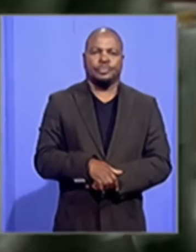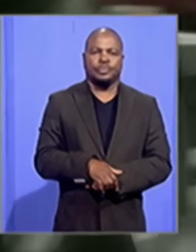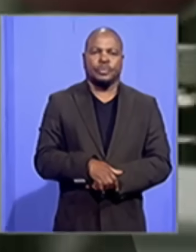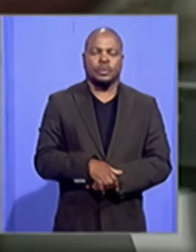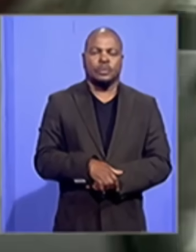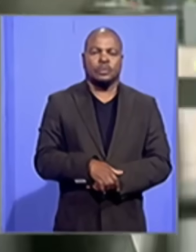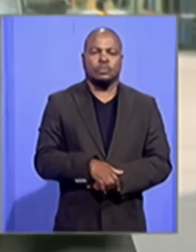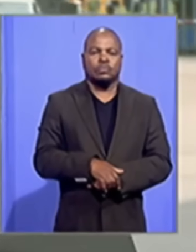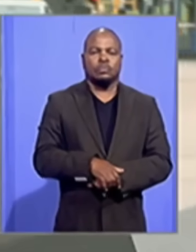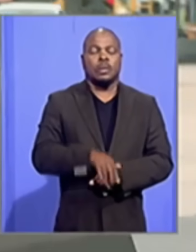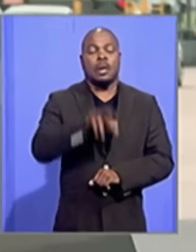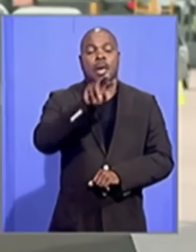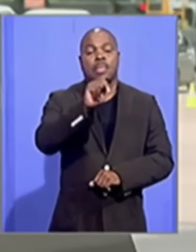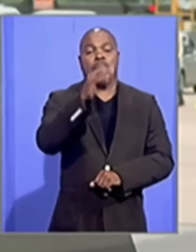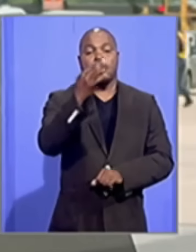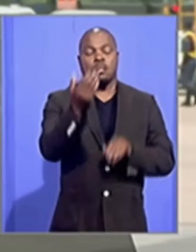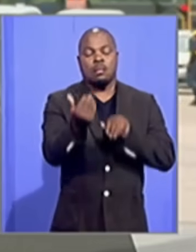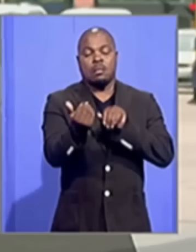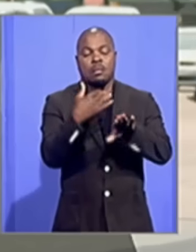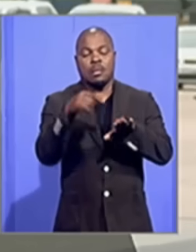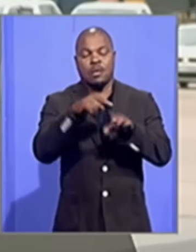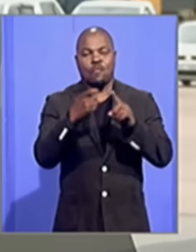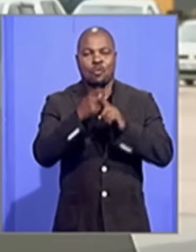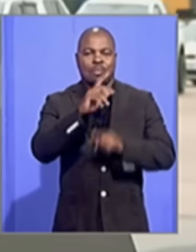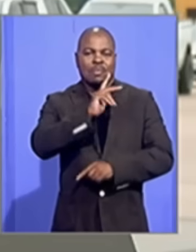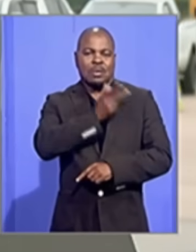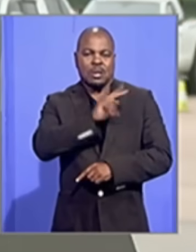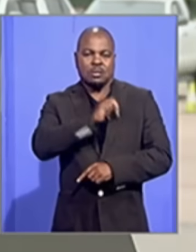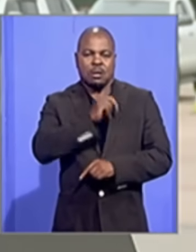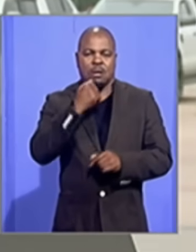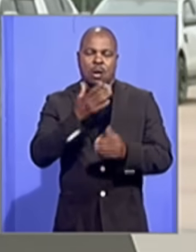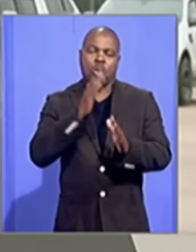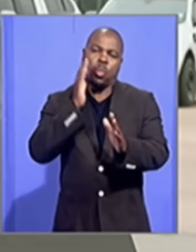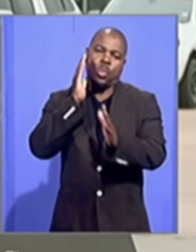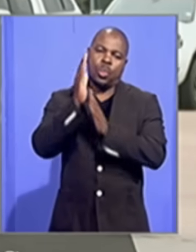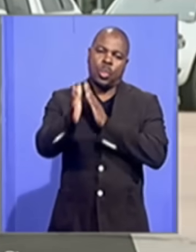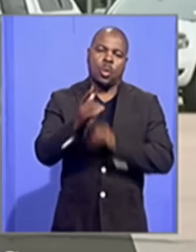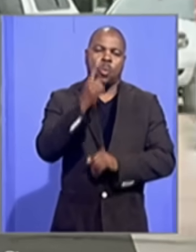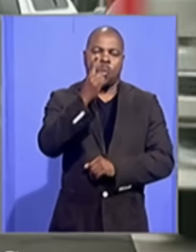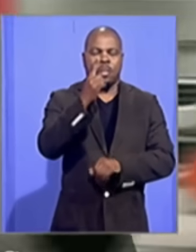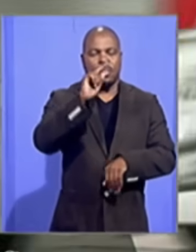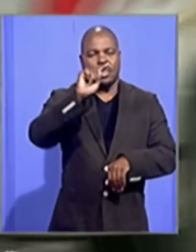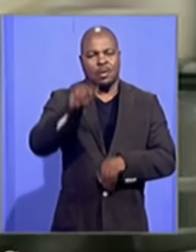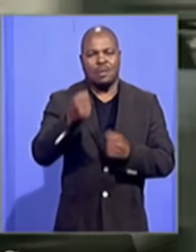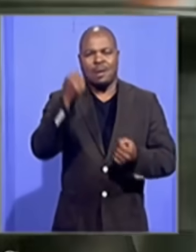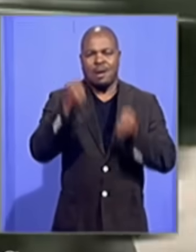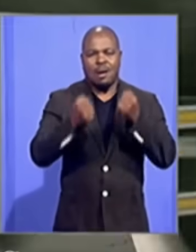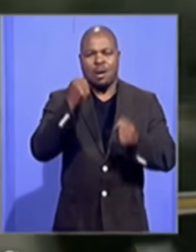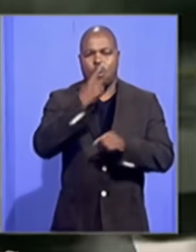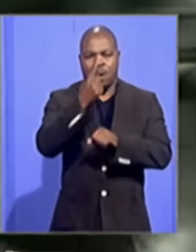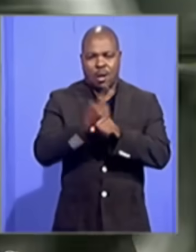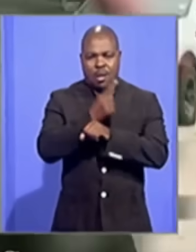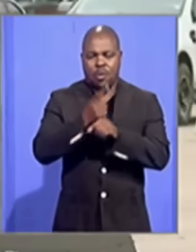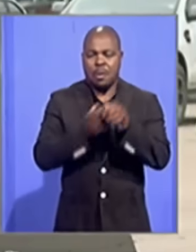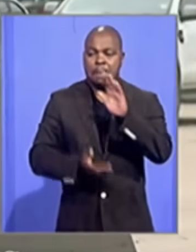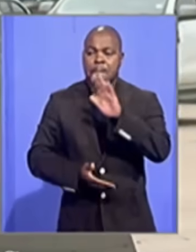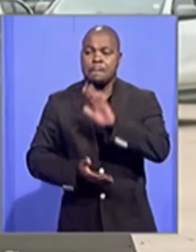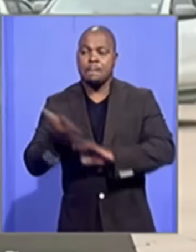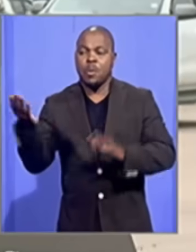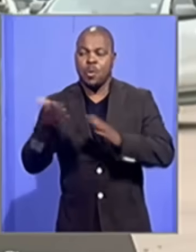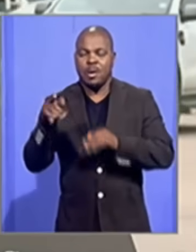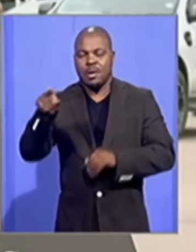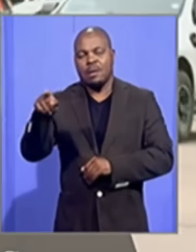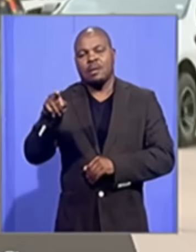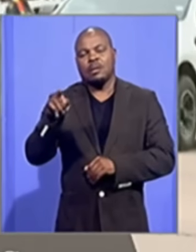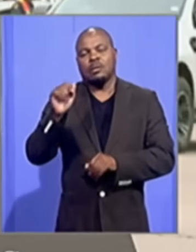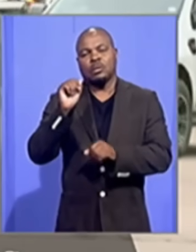Tsela kgetiso ya mmila wa N3 go tswa kwa KwaZulu-Natal e setse e bone dijanaga di feta sekete ka ura e le nngwe tse di lebileng Gauteng kwa Moiriva Plaza